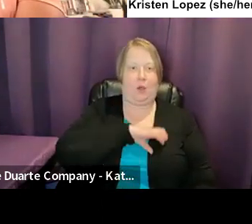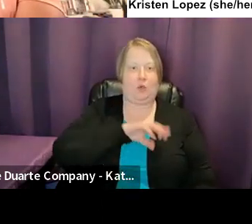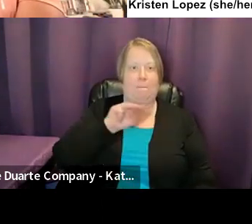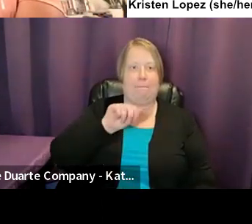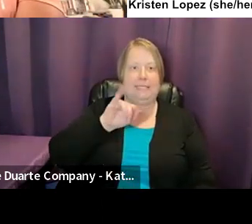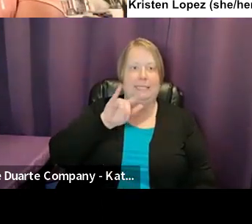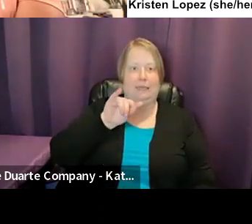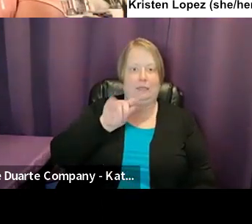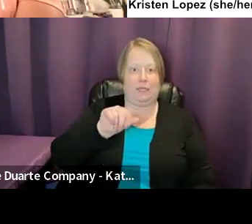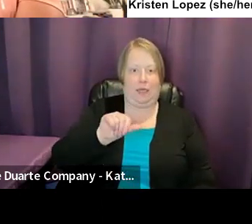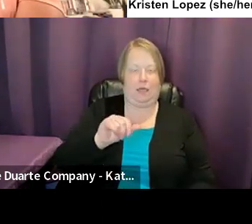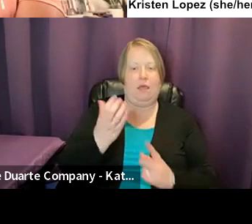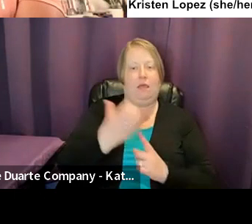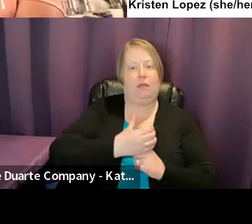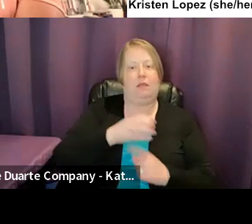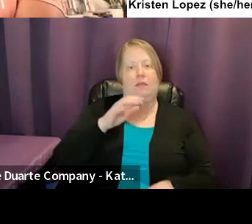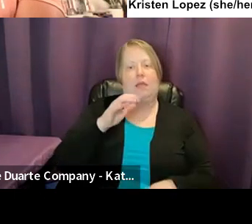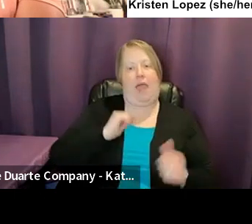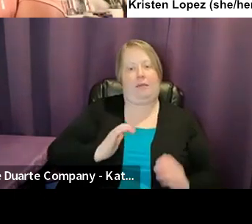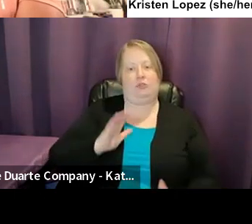by Kayla Cromer.